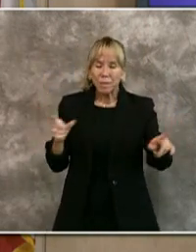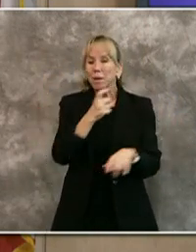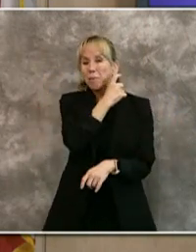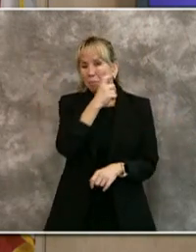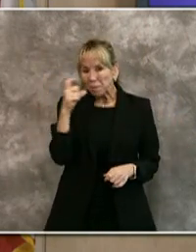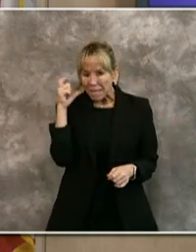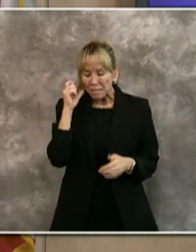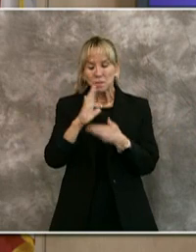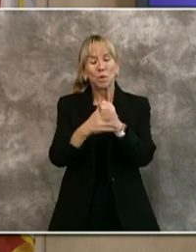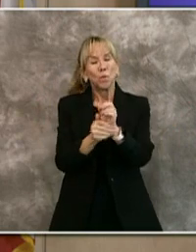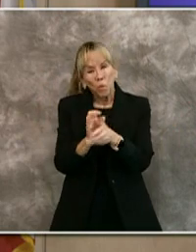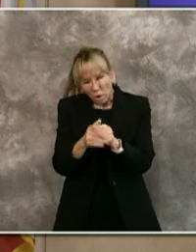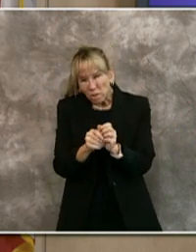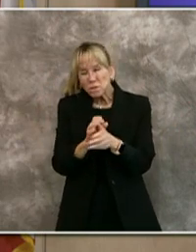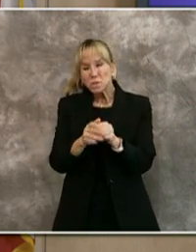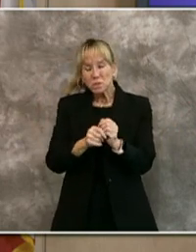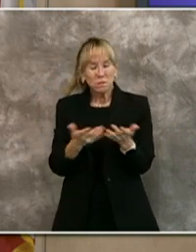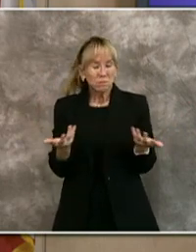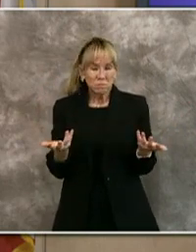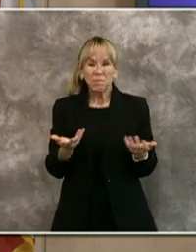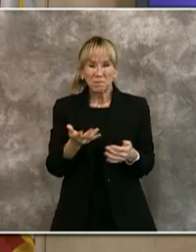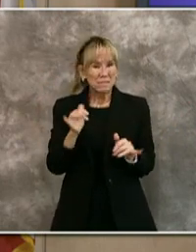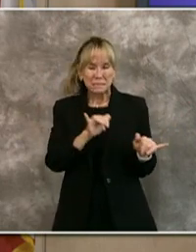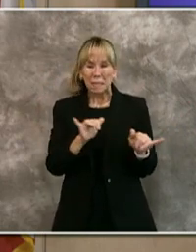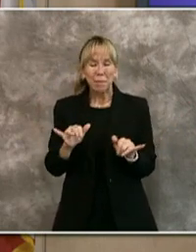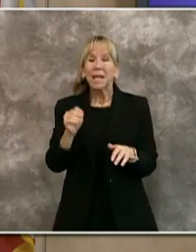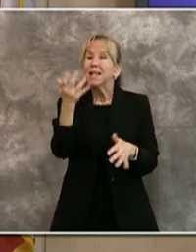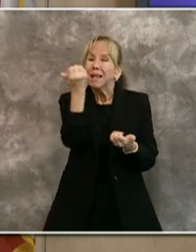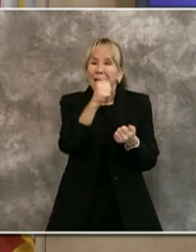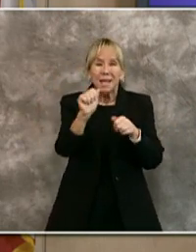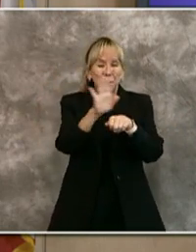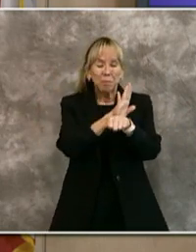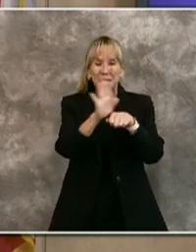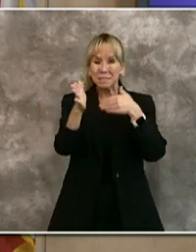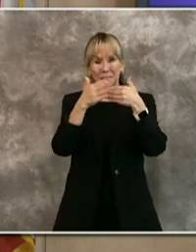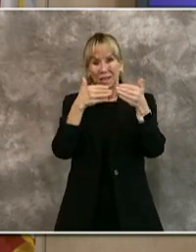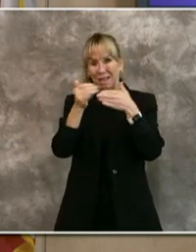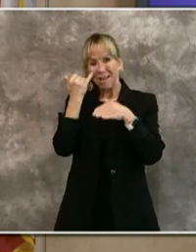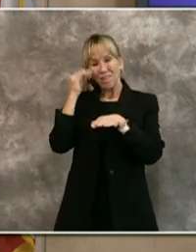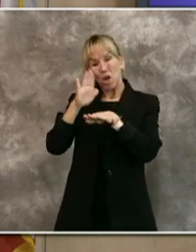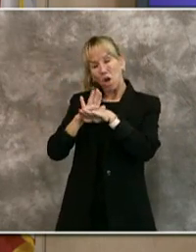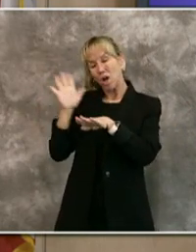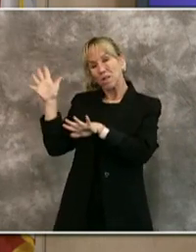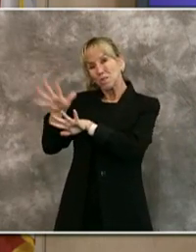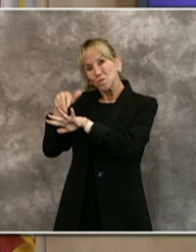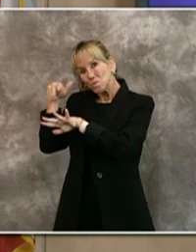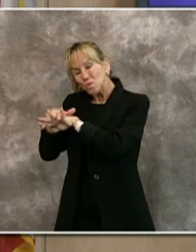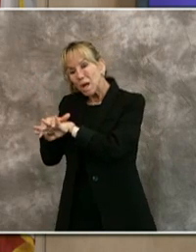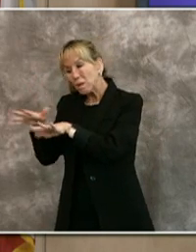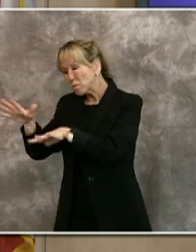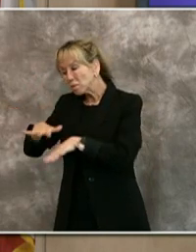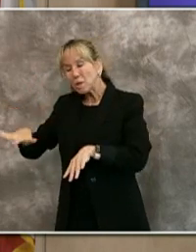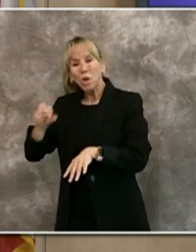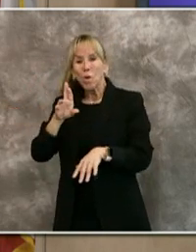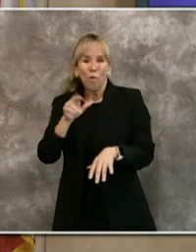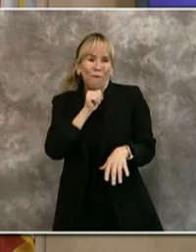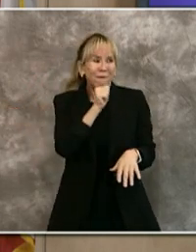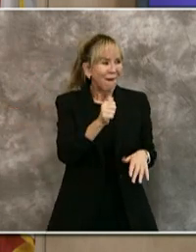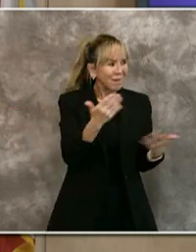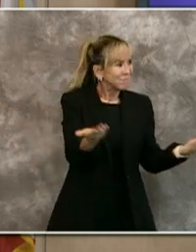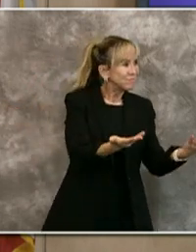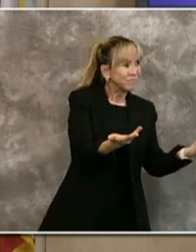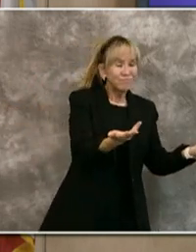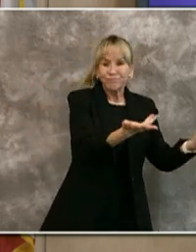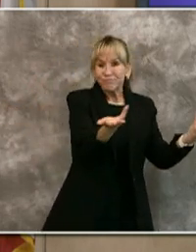mask, and to wash their hands. And again, any business, whether it's on tribal land or off, you should be looking at what's going on